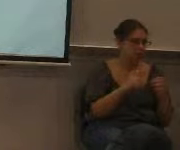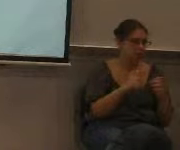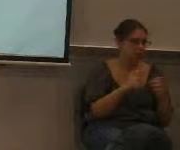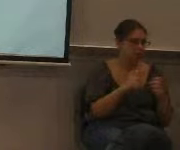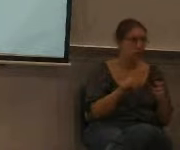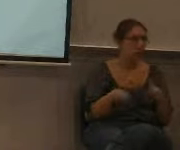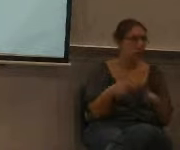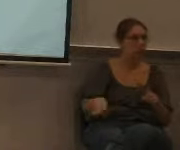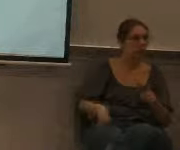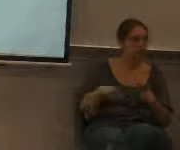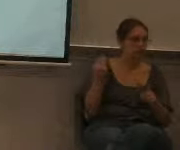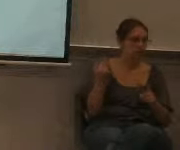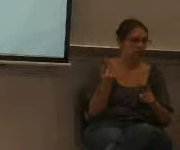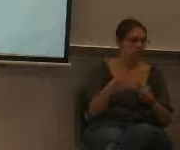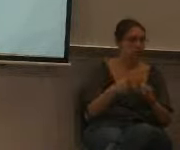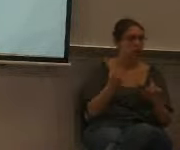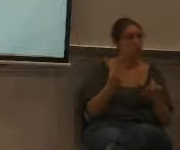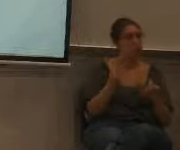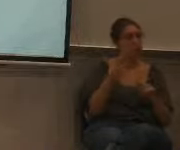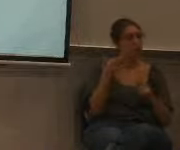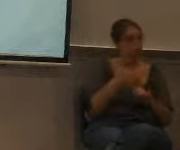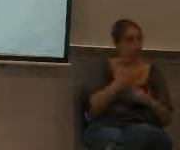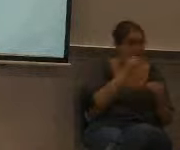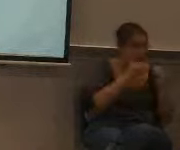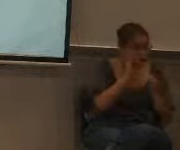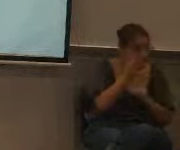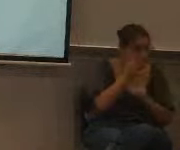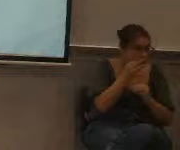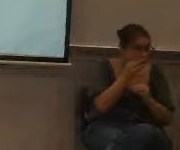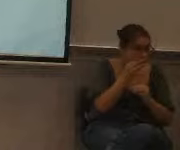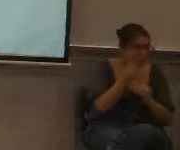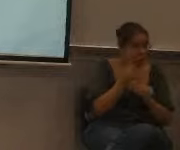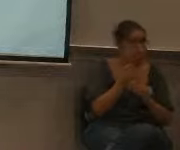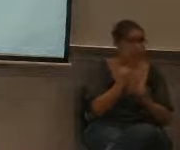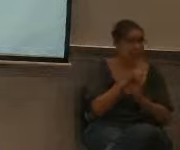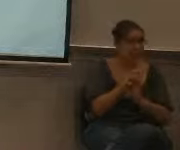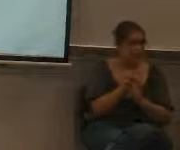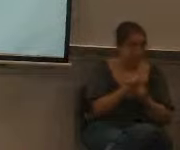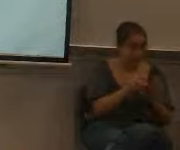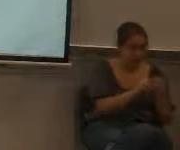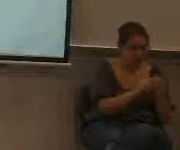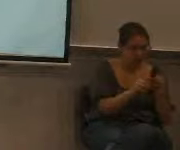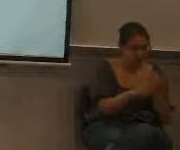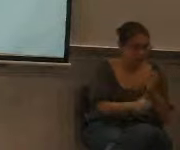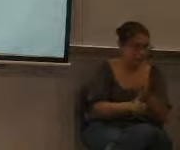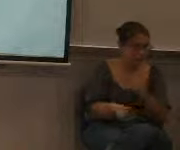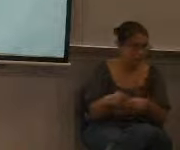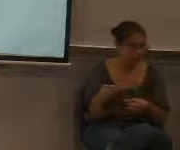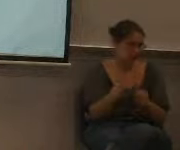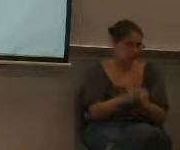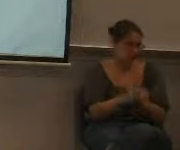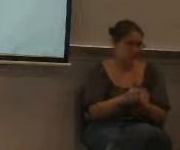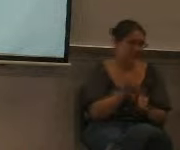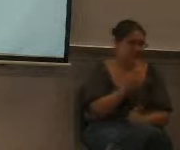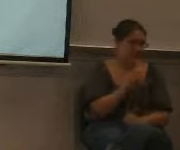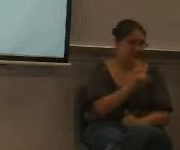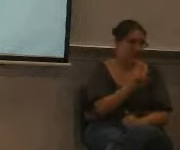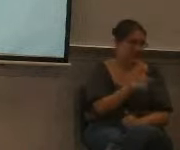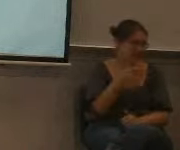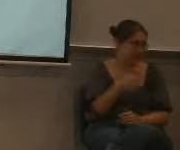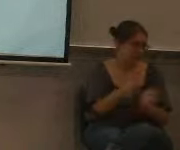else and excrete the seeds out and plant them on the bottom, essentially, with a packet full of fertilizer. And that's